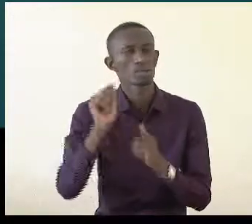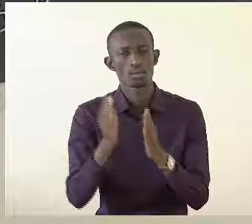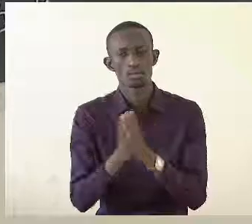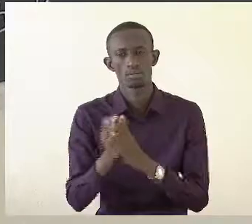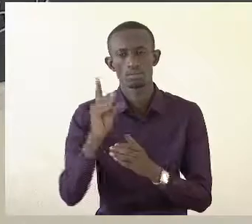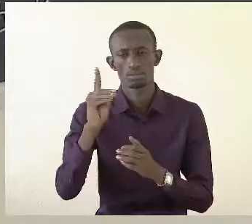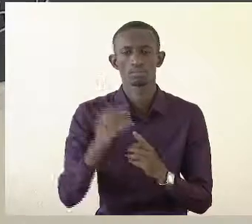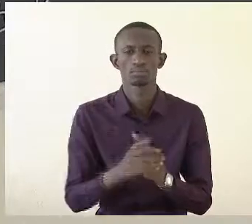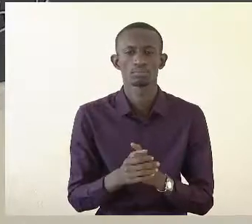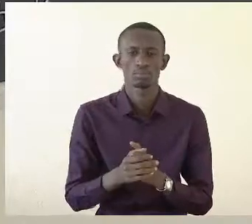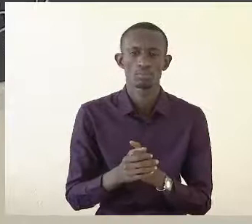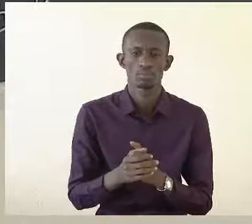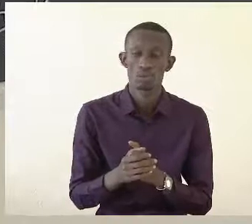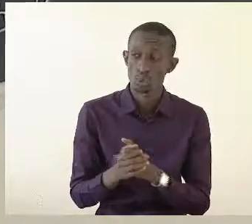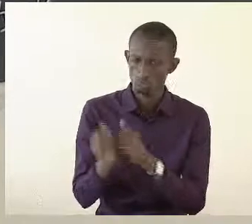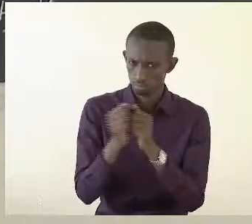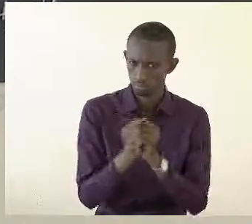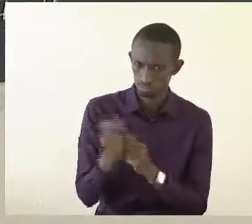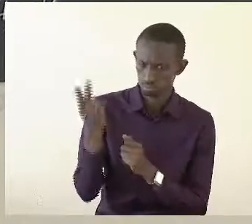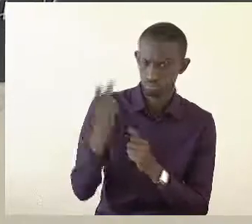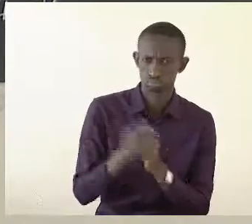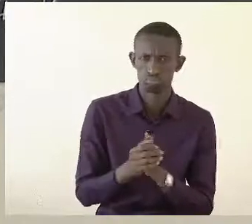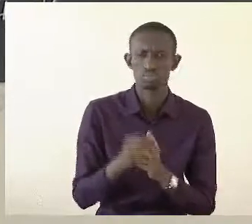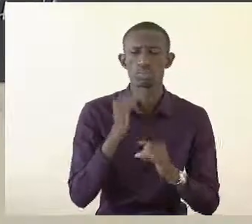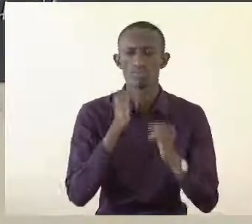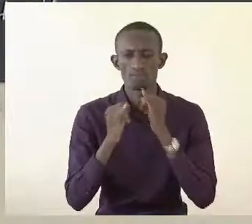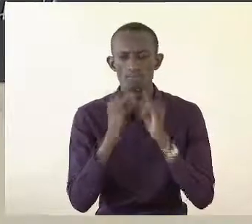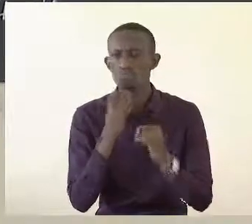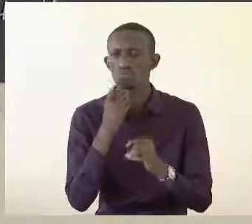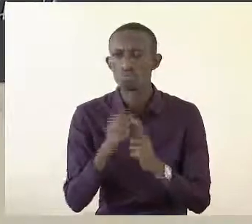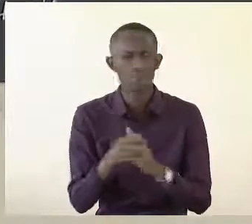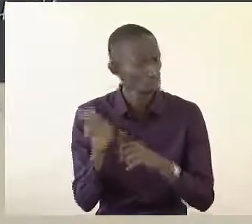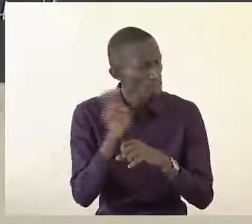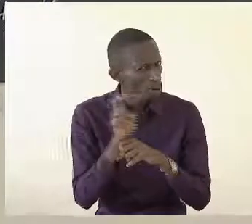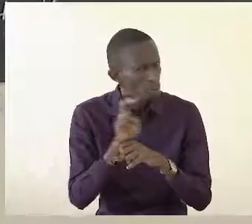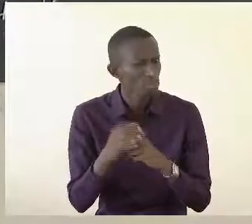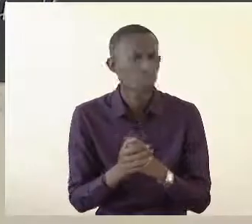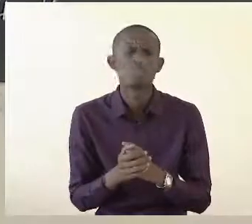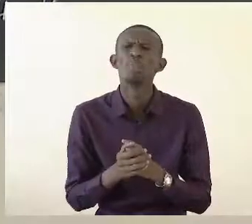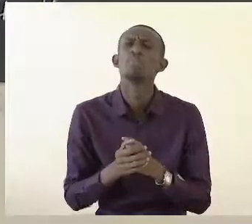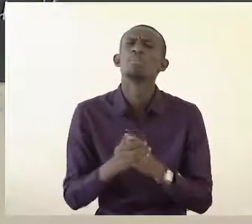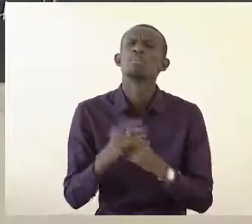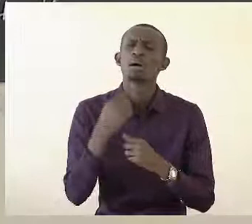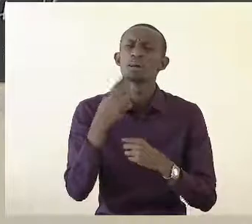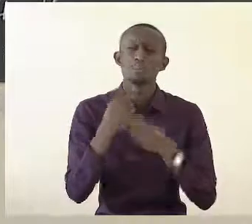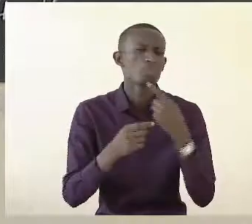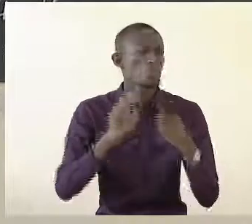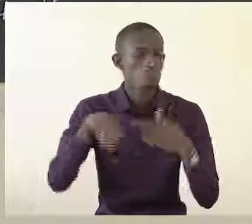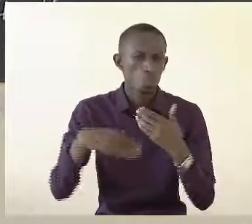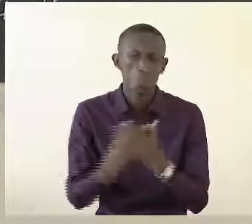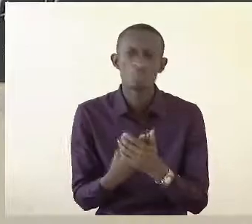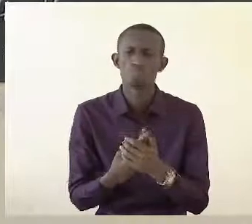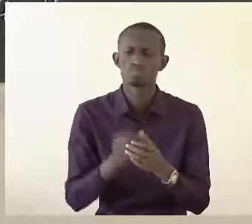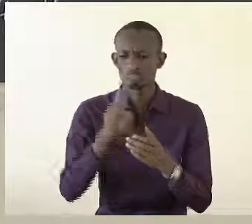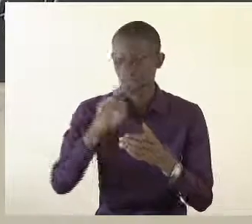Those are the information we have to analyze. Every sentence, every statement which is in the question has something